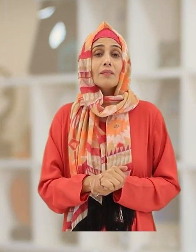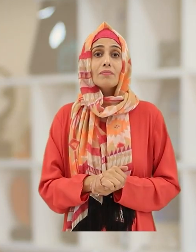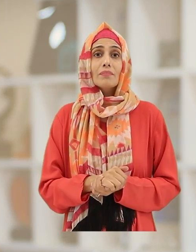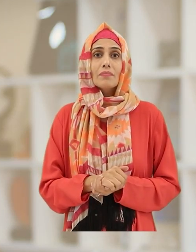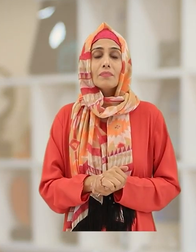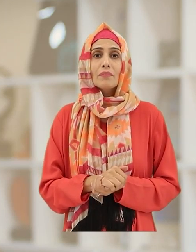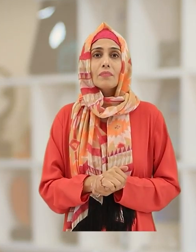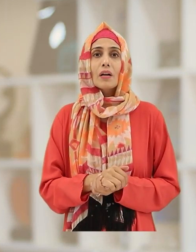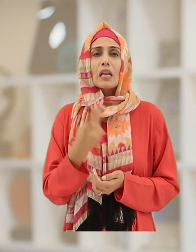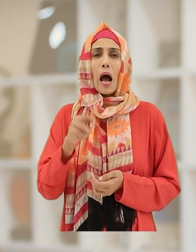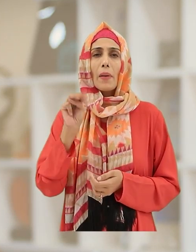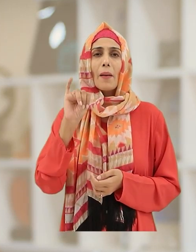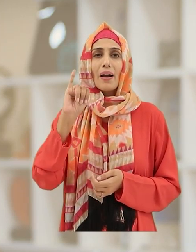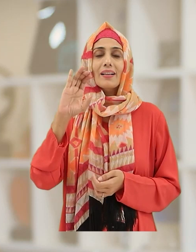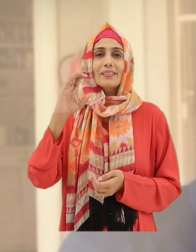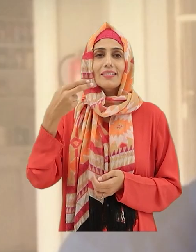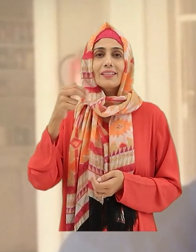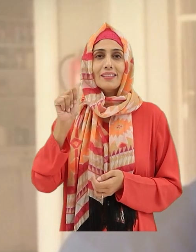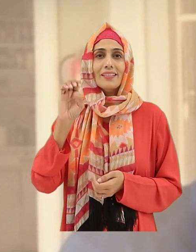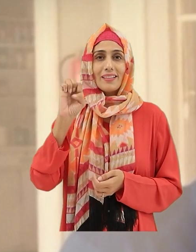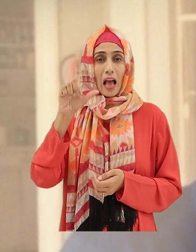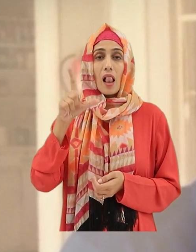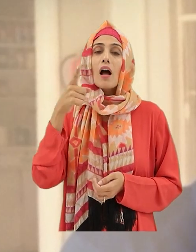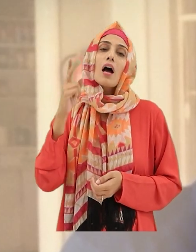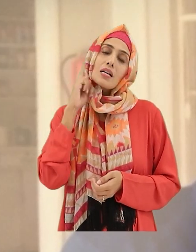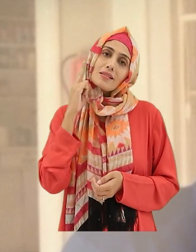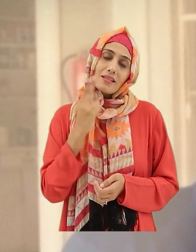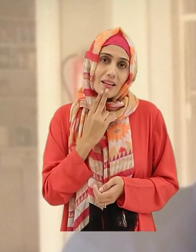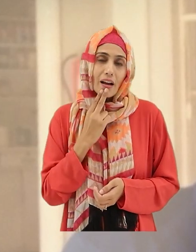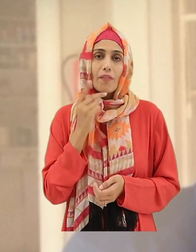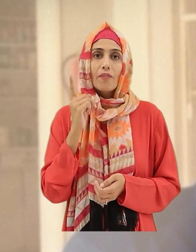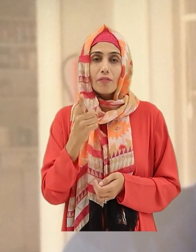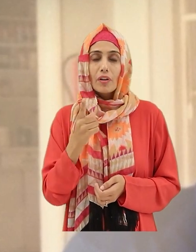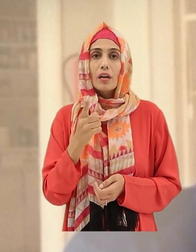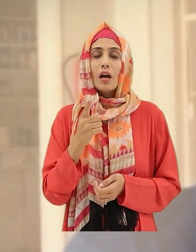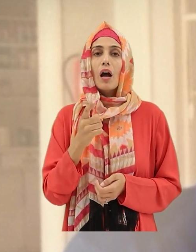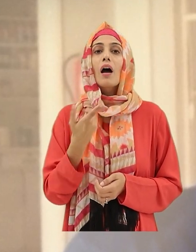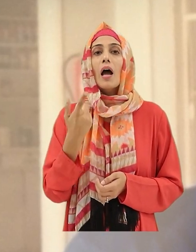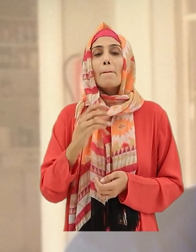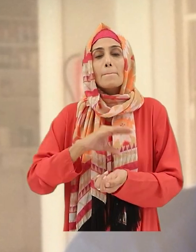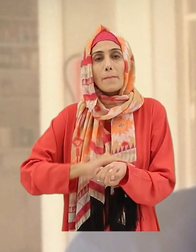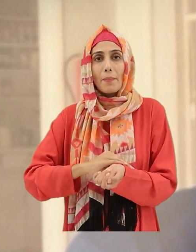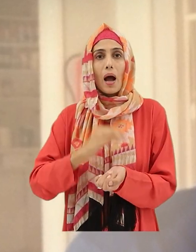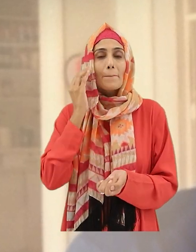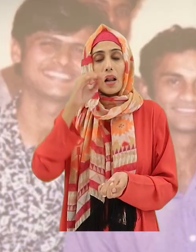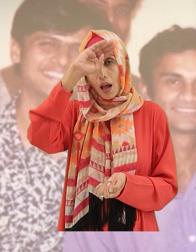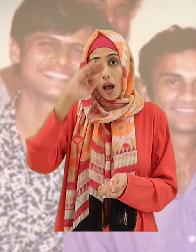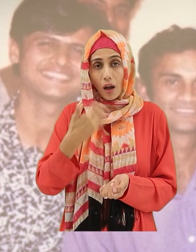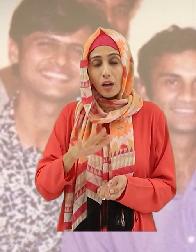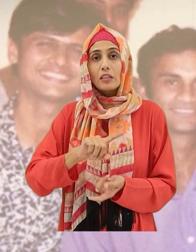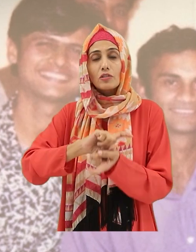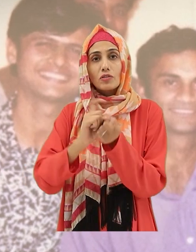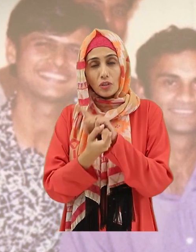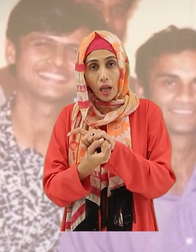who was, his name was Michael, was deaf. He contracted meningitis as a